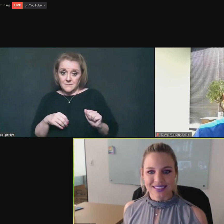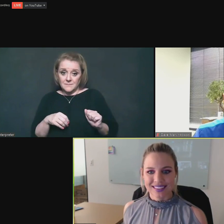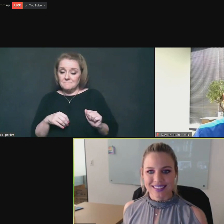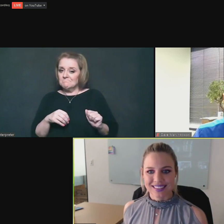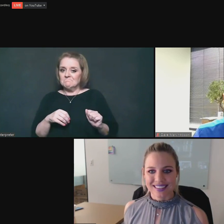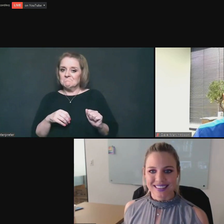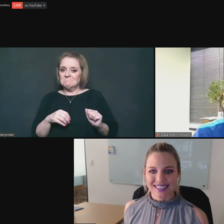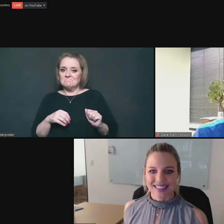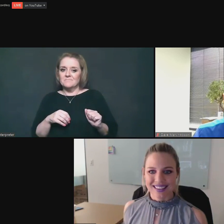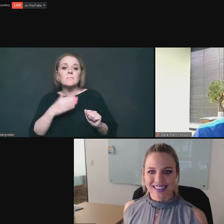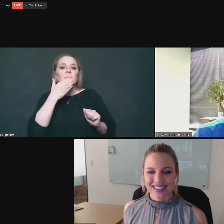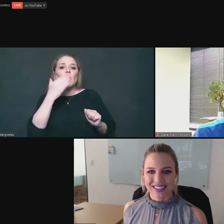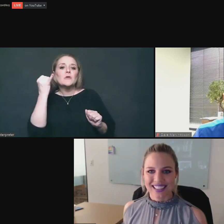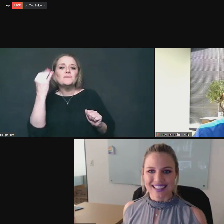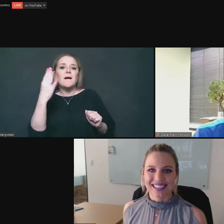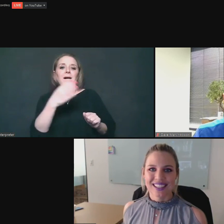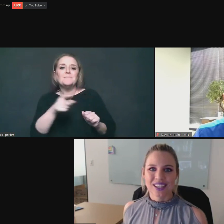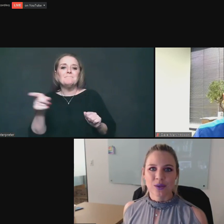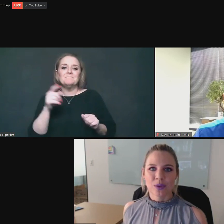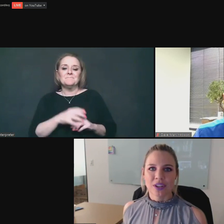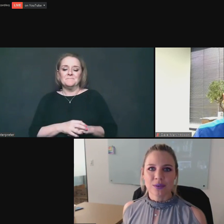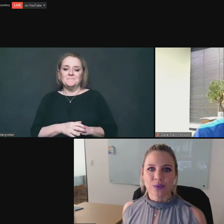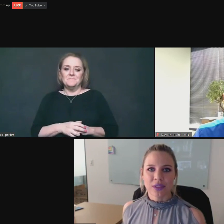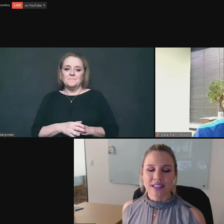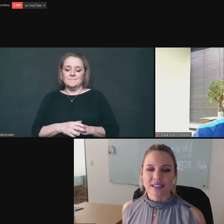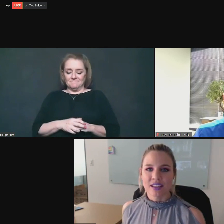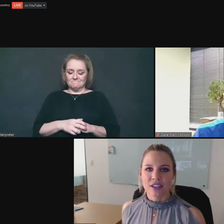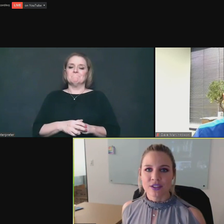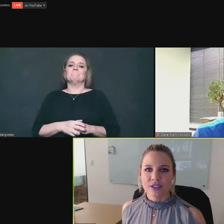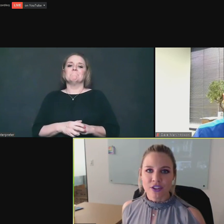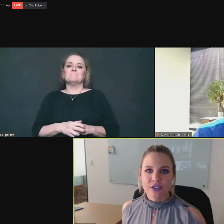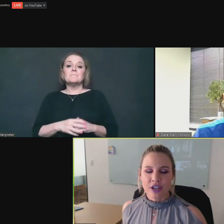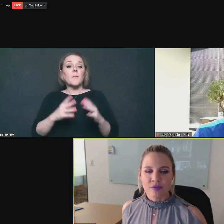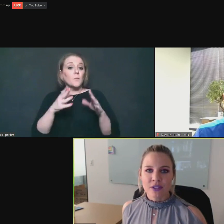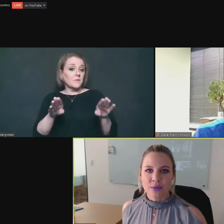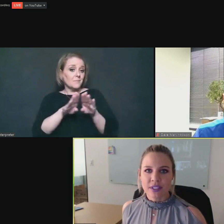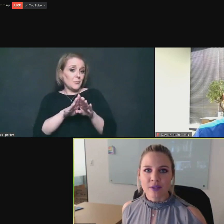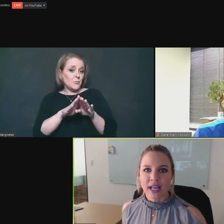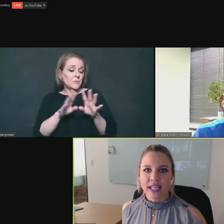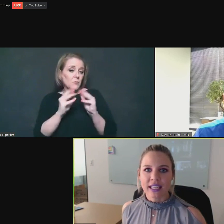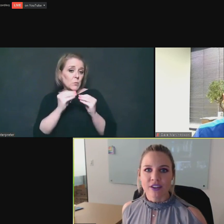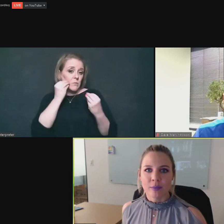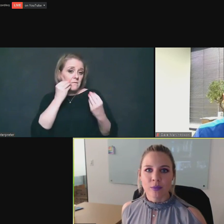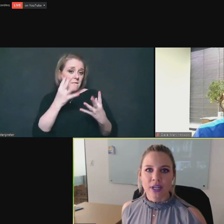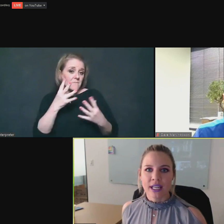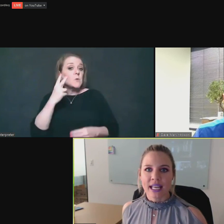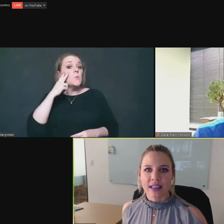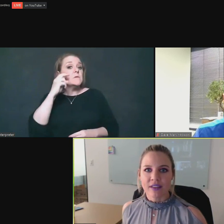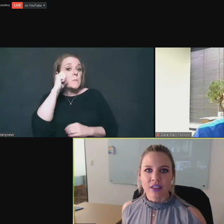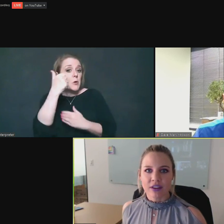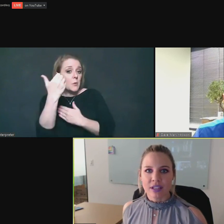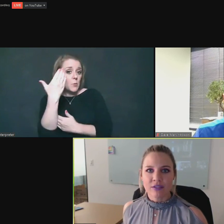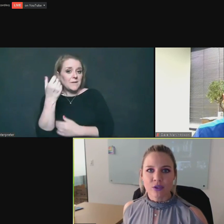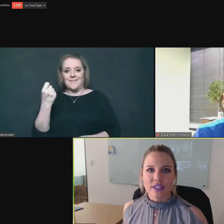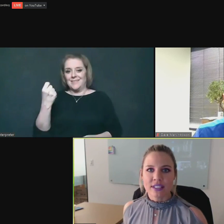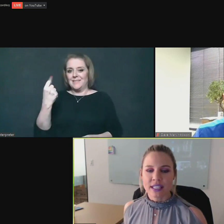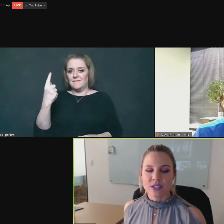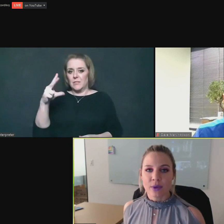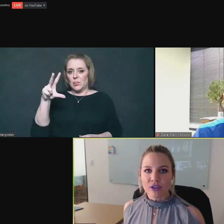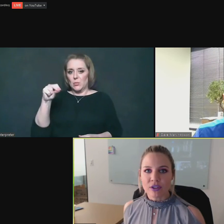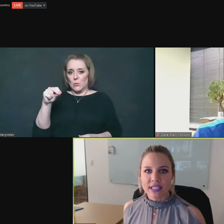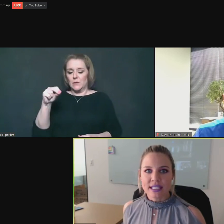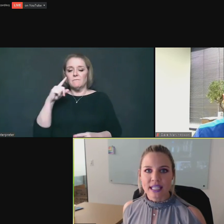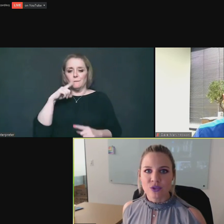Nope. Good job, everybody. Okay, well, that concludes our news conference. We'll see you back here in the morning at 11:30 for the